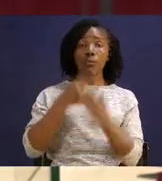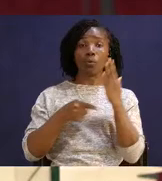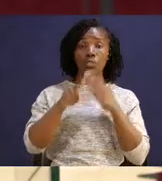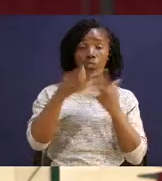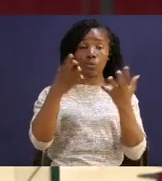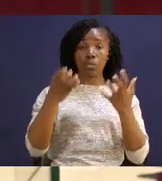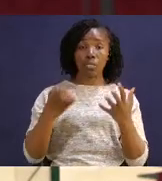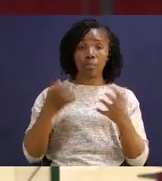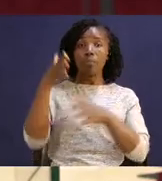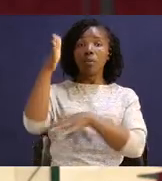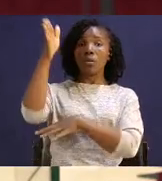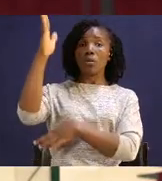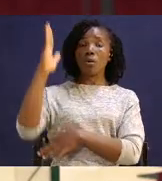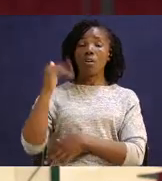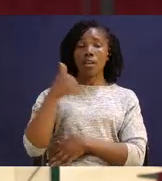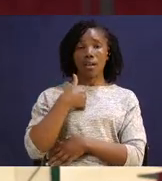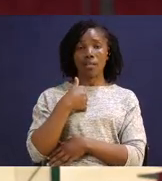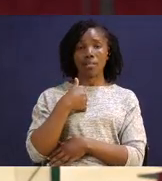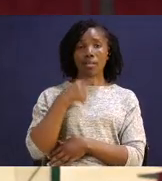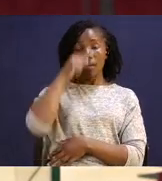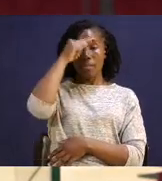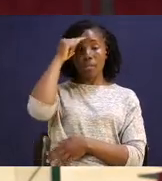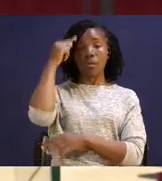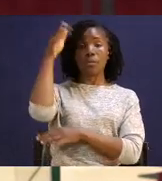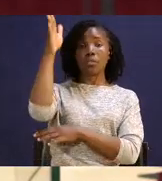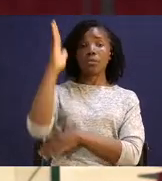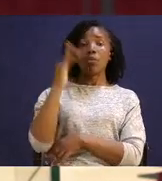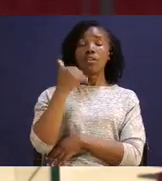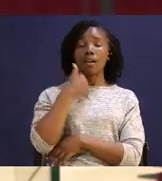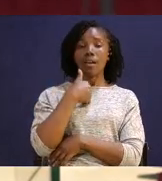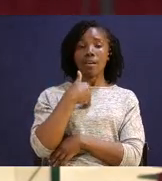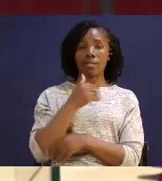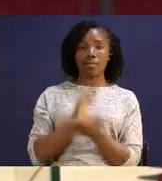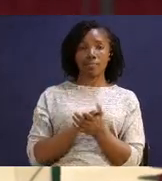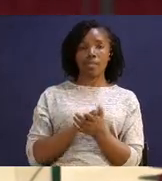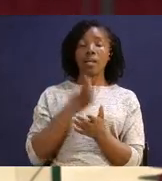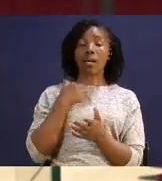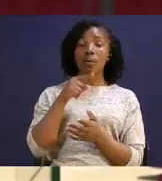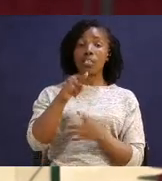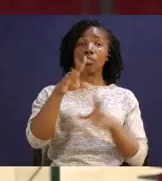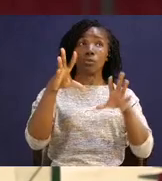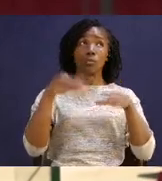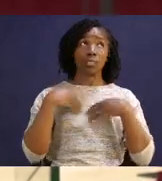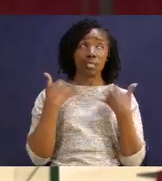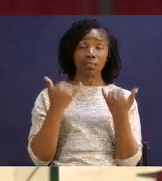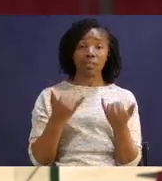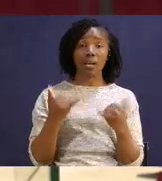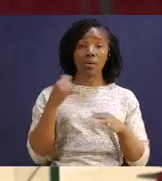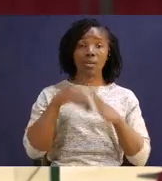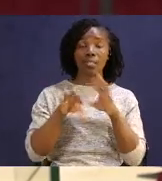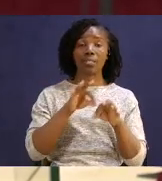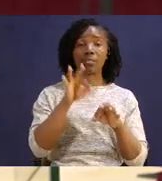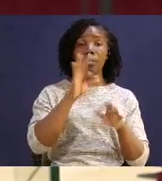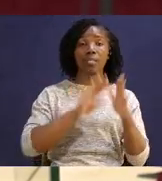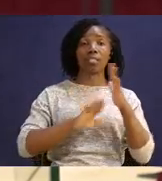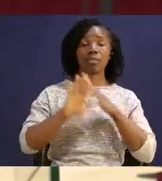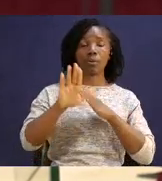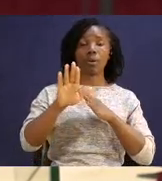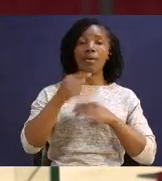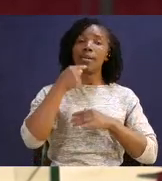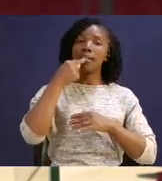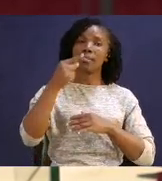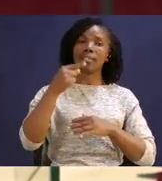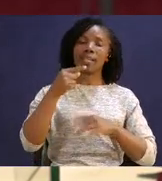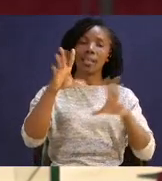it. And because God has it, I want you to now to receive it in your spirit and say,